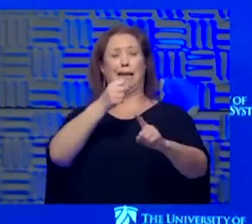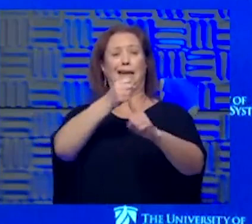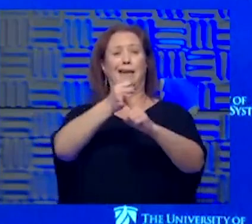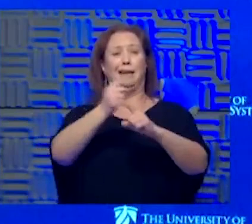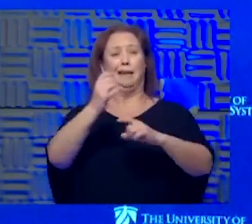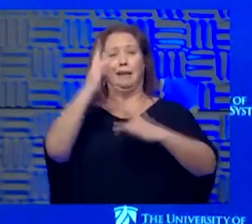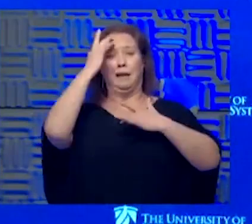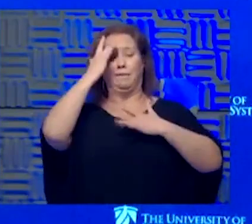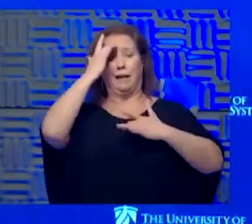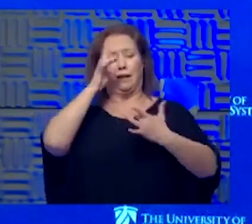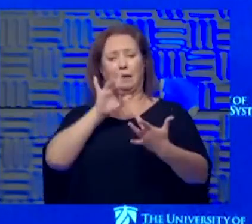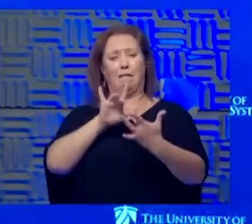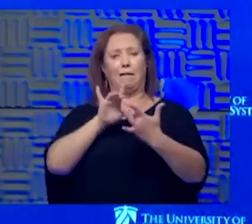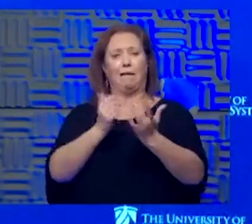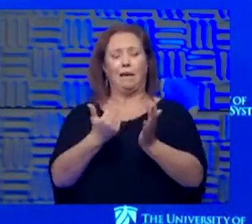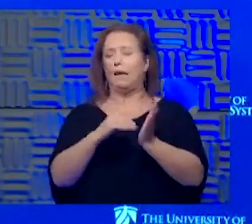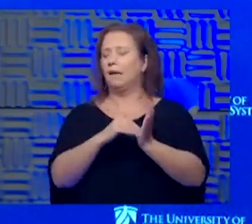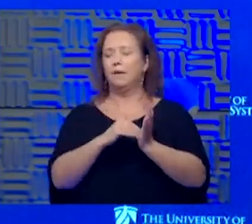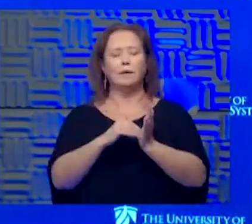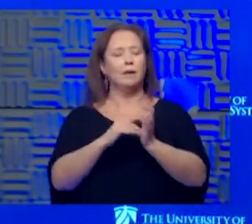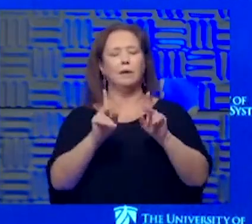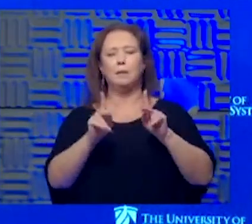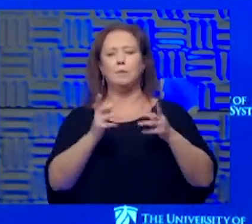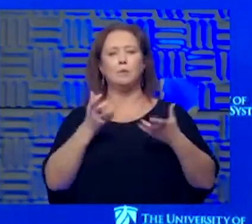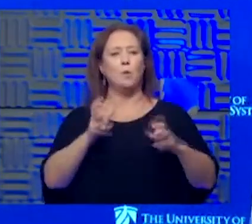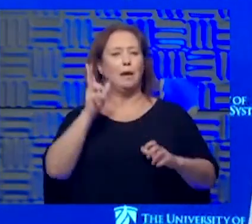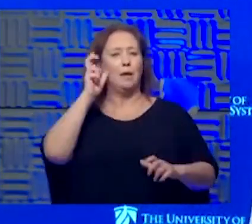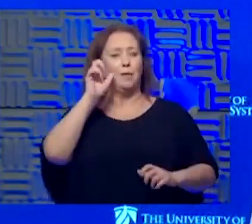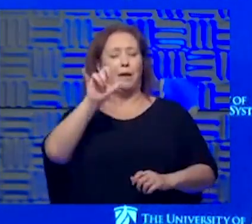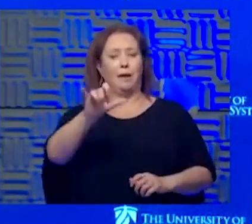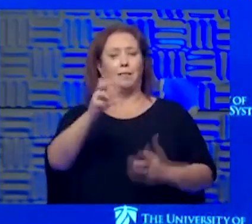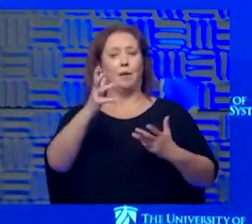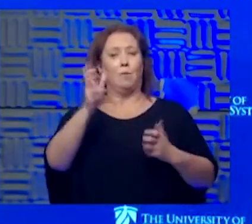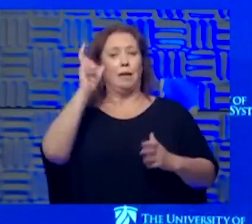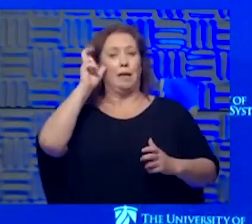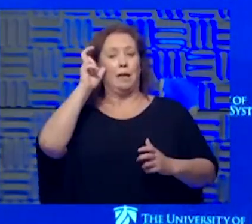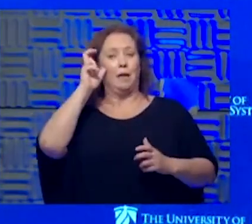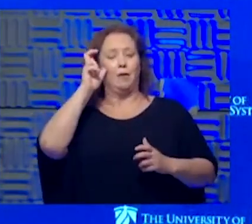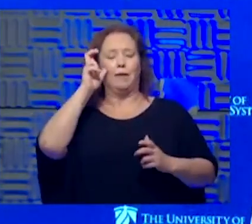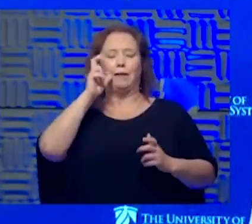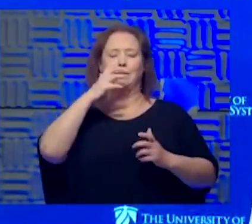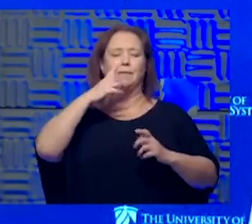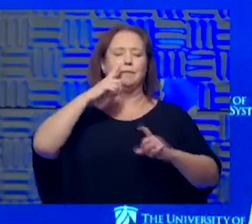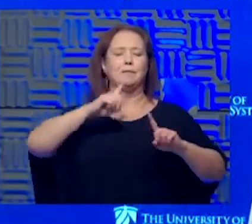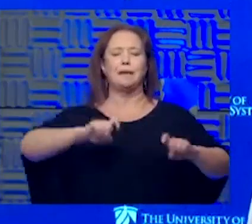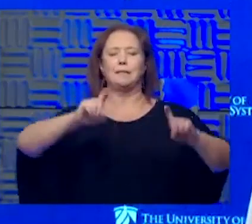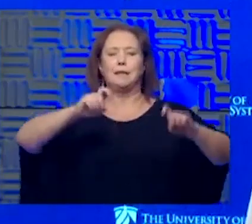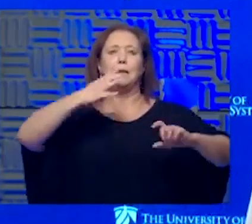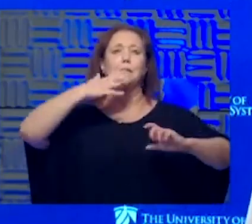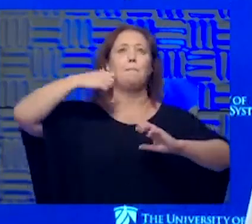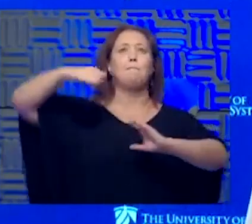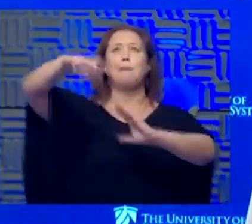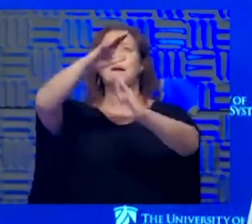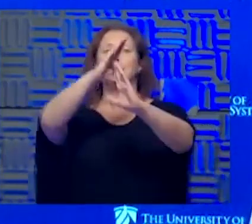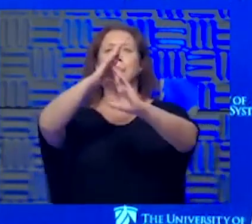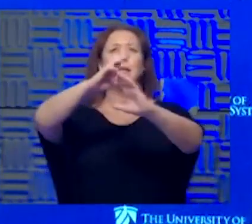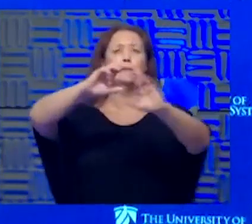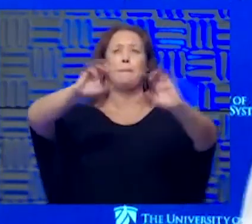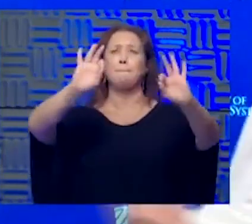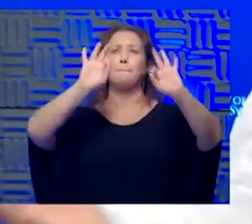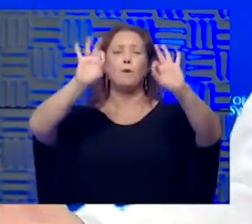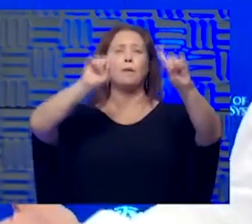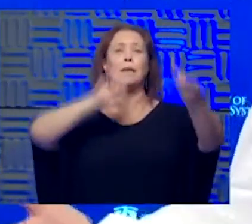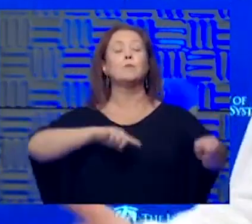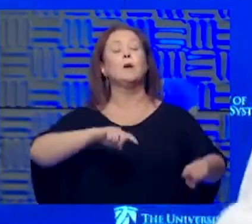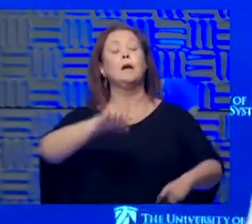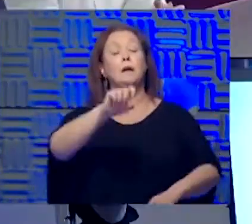back in contact. That's not what people want to hear. They want to hear that testing is a holy grail. Testing is incredibly important